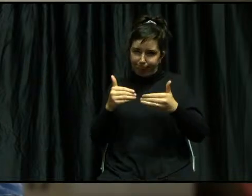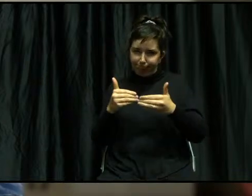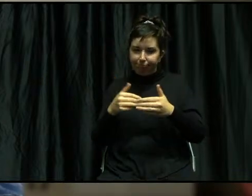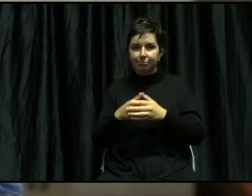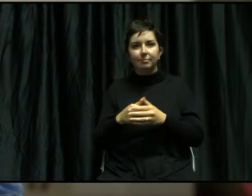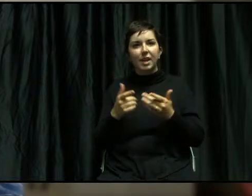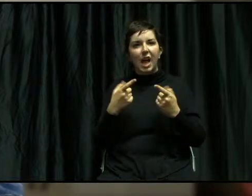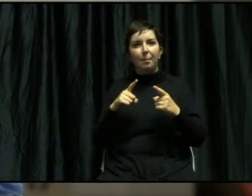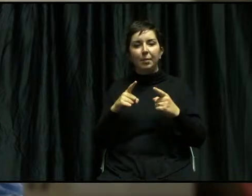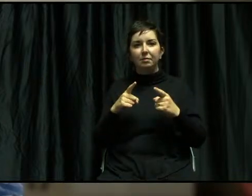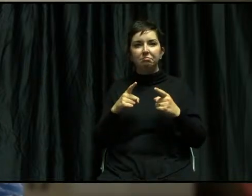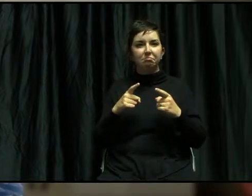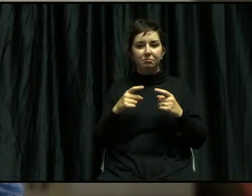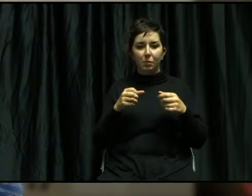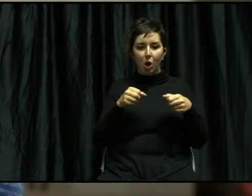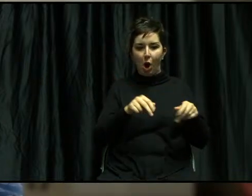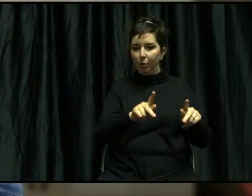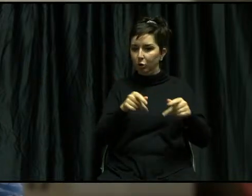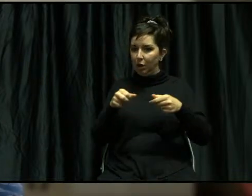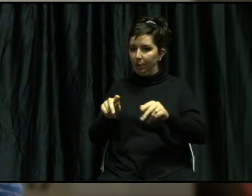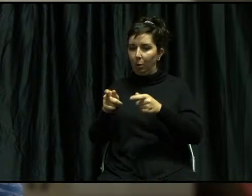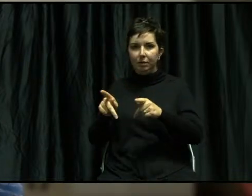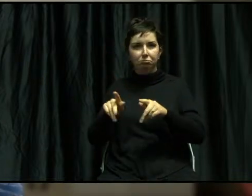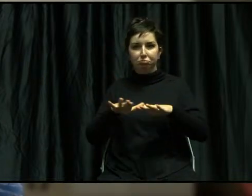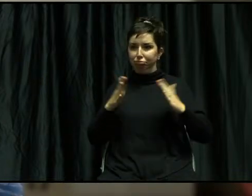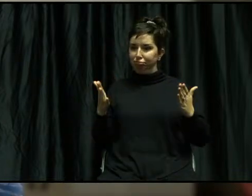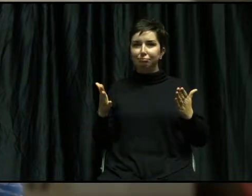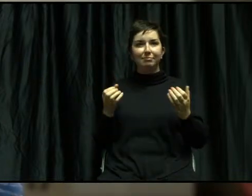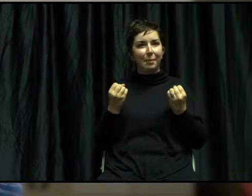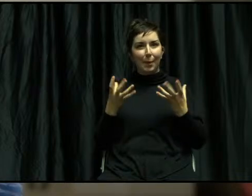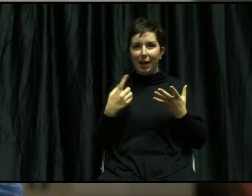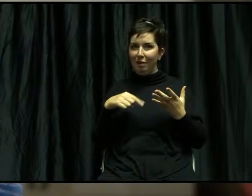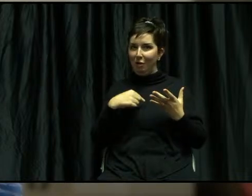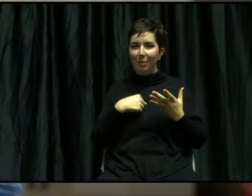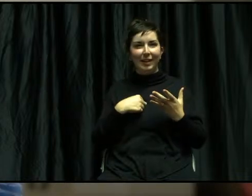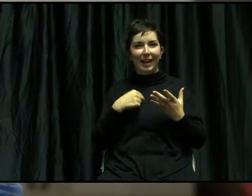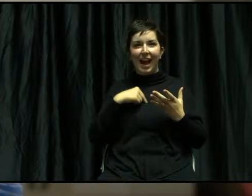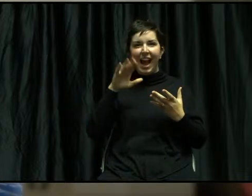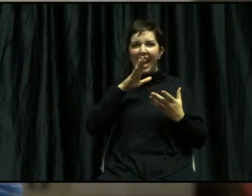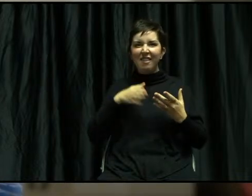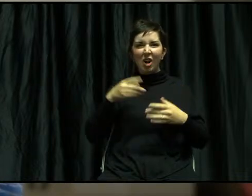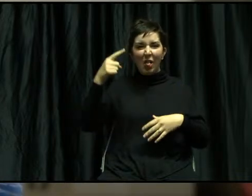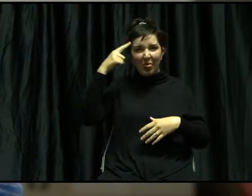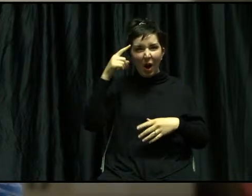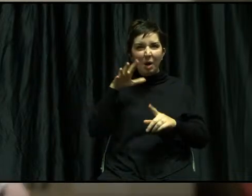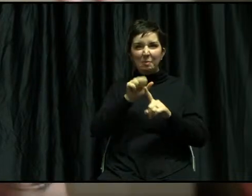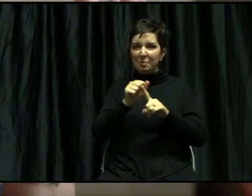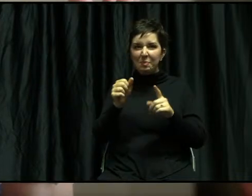Doors of opportunity that I never dreamed of opened up. I never dreamed of.